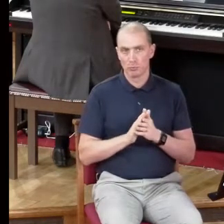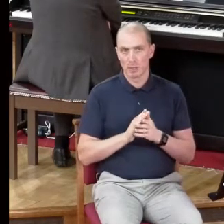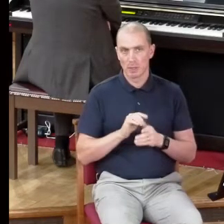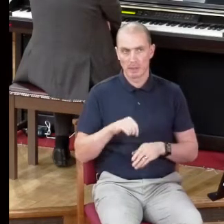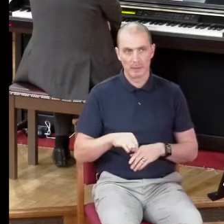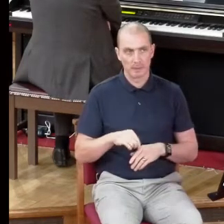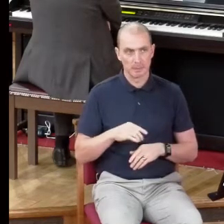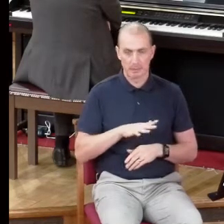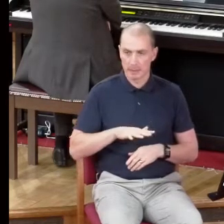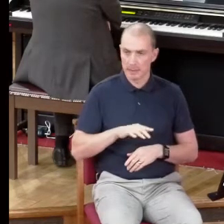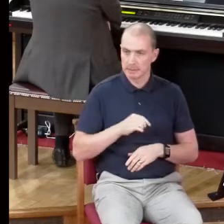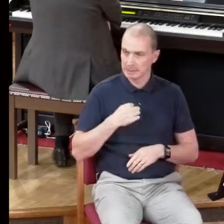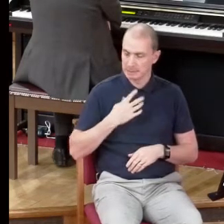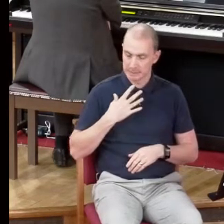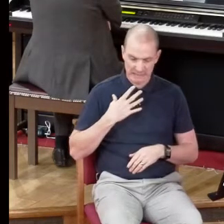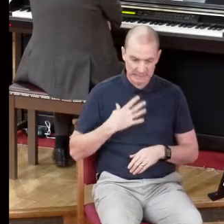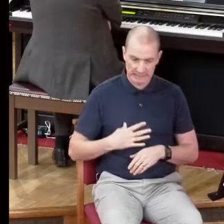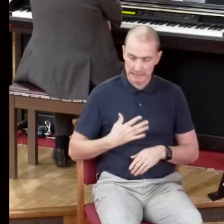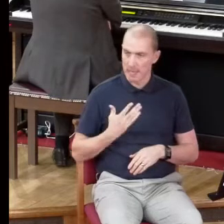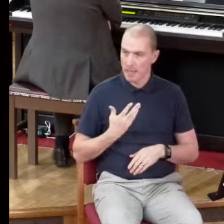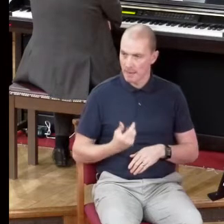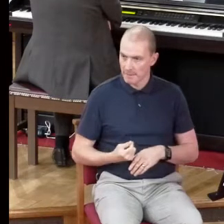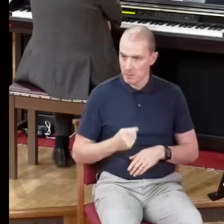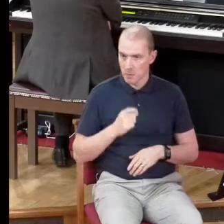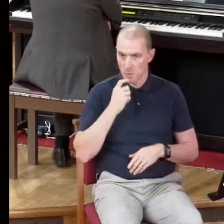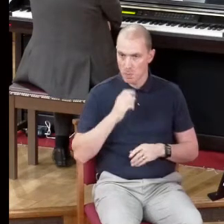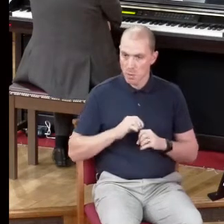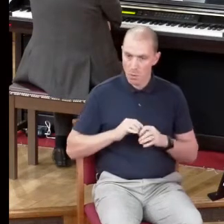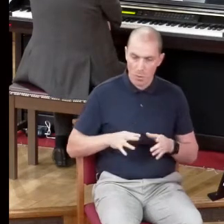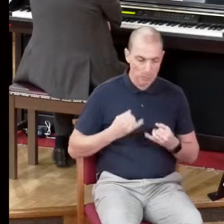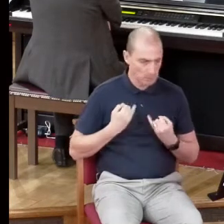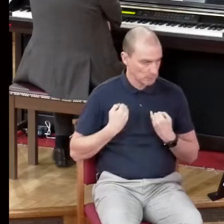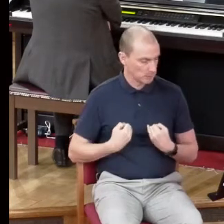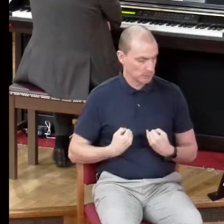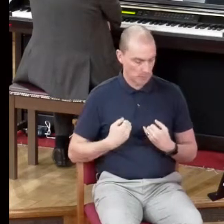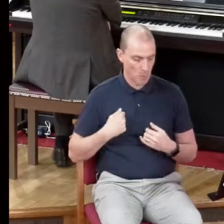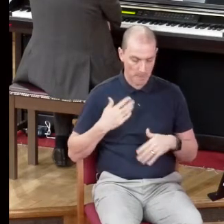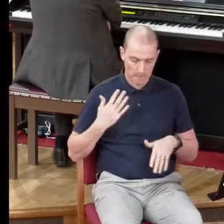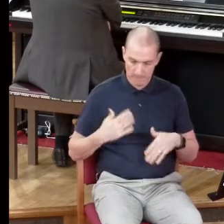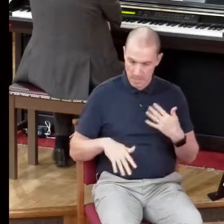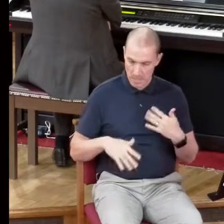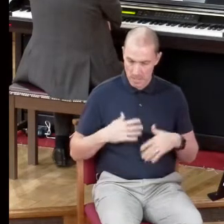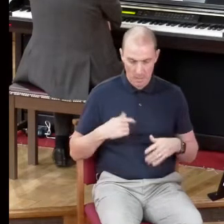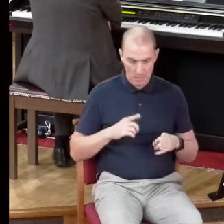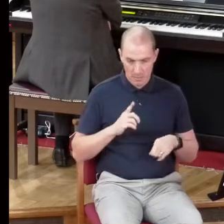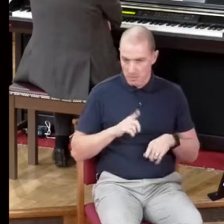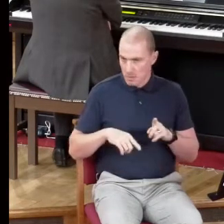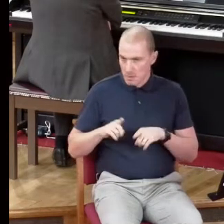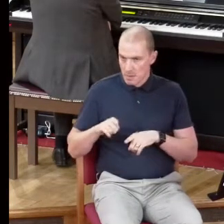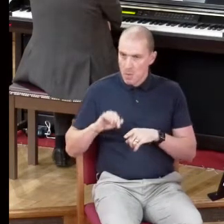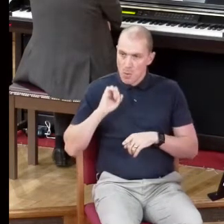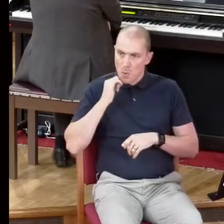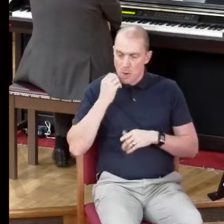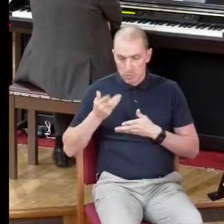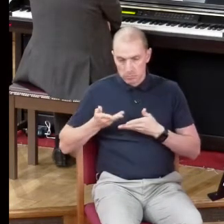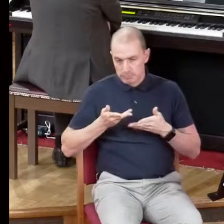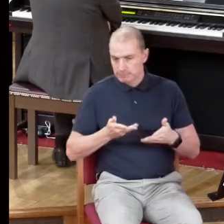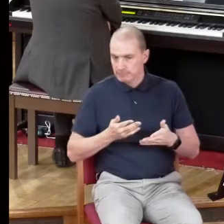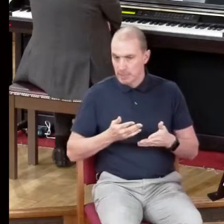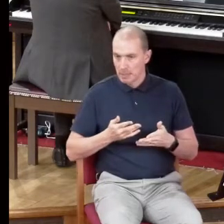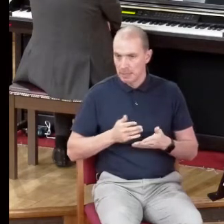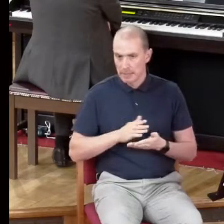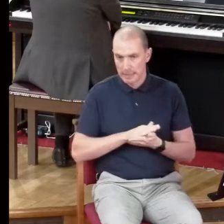Those who are sick, those who know loss and different kinds of pain. That you would bring healing and